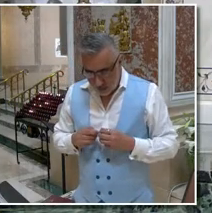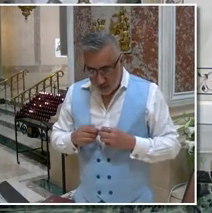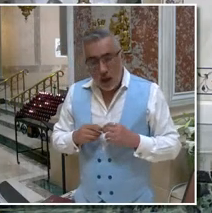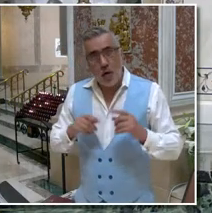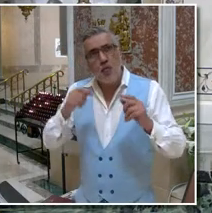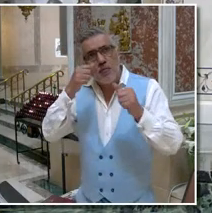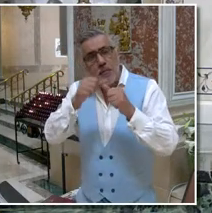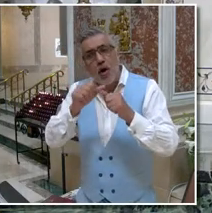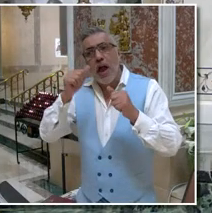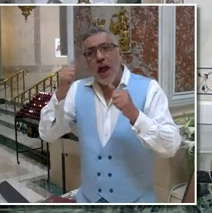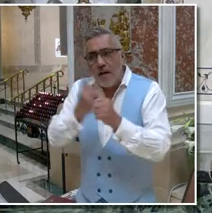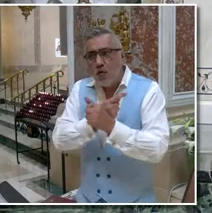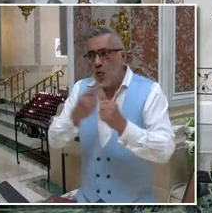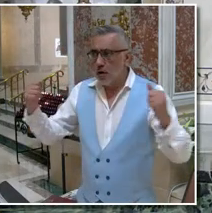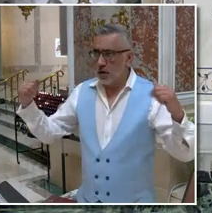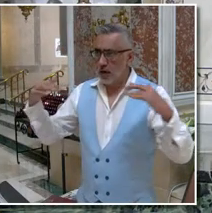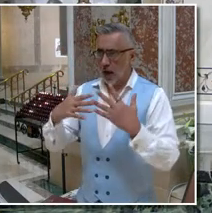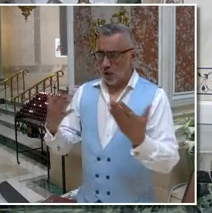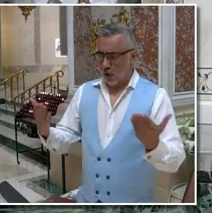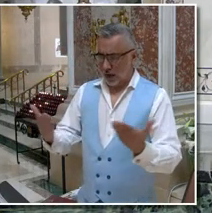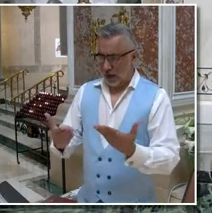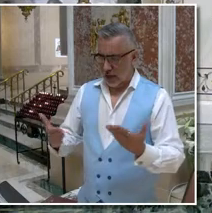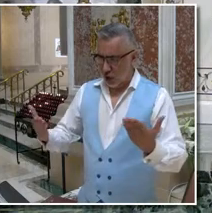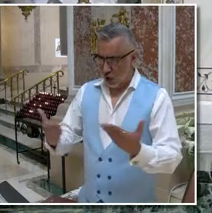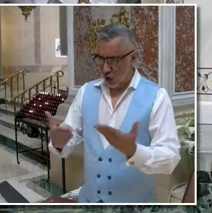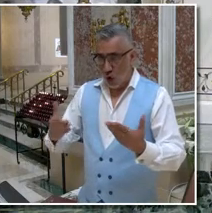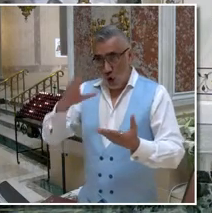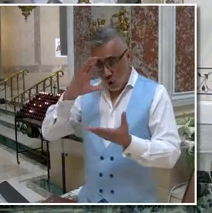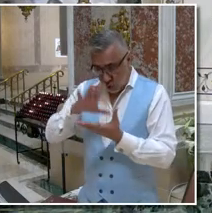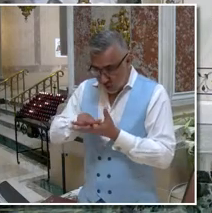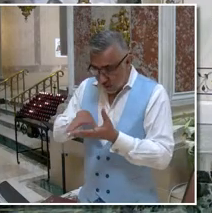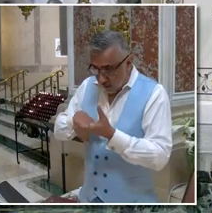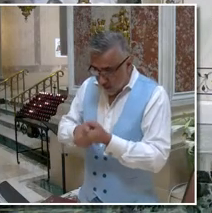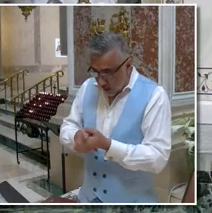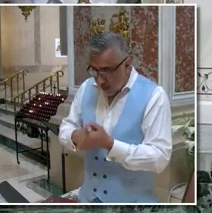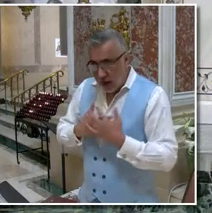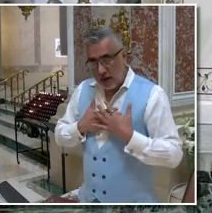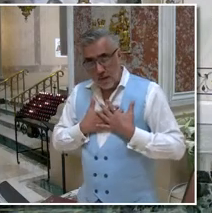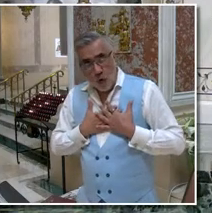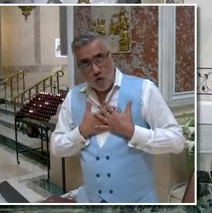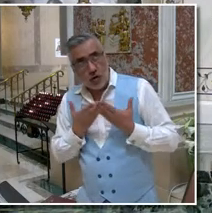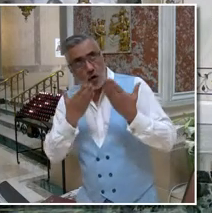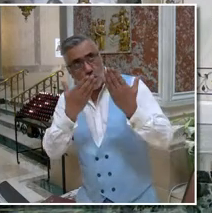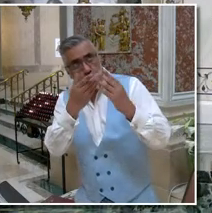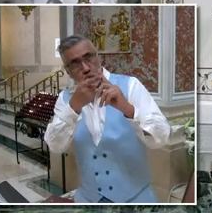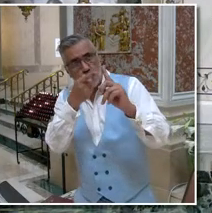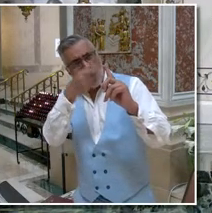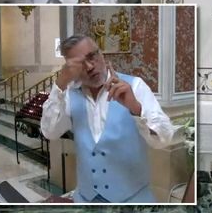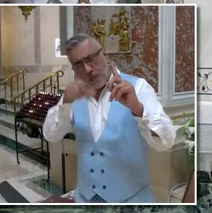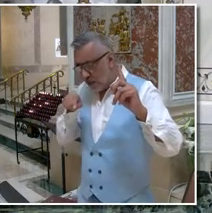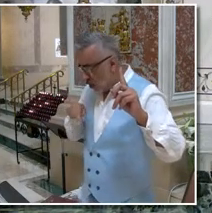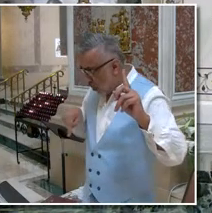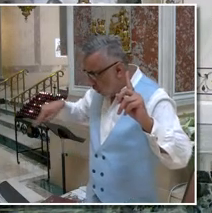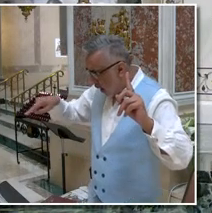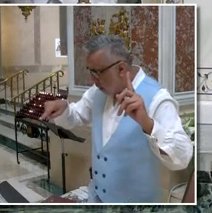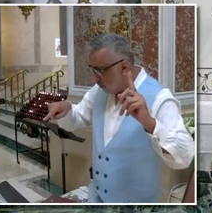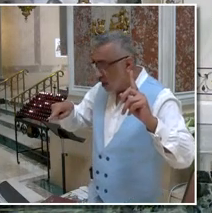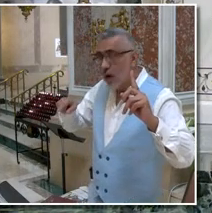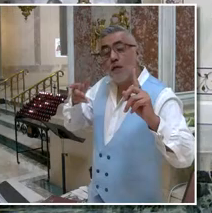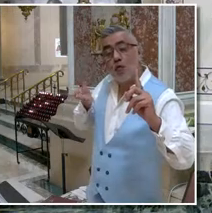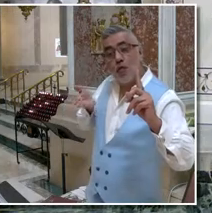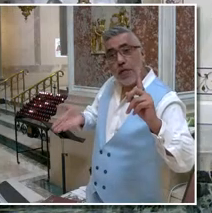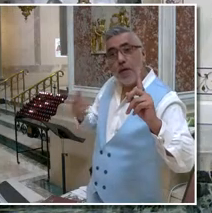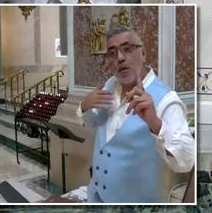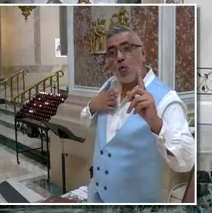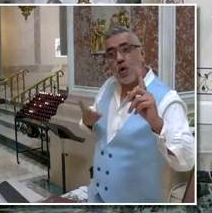and all gathered here, whose faith and devotion are known to you. For them, we offer you